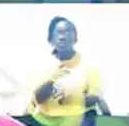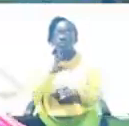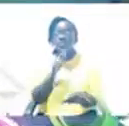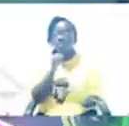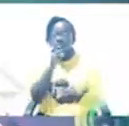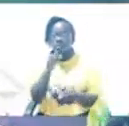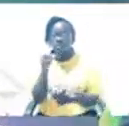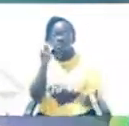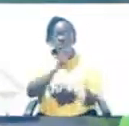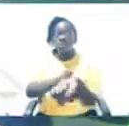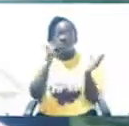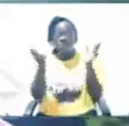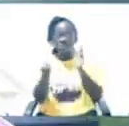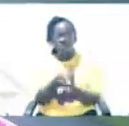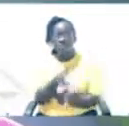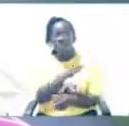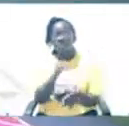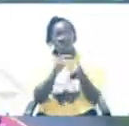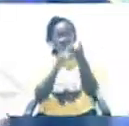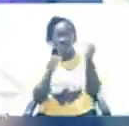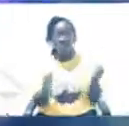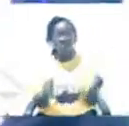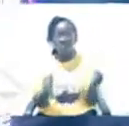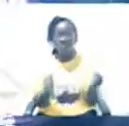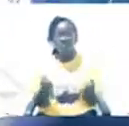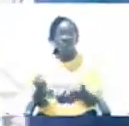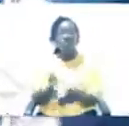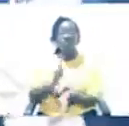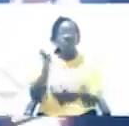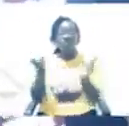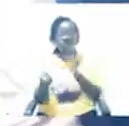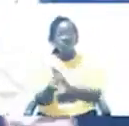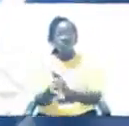believe. Repent and believe. Repent and believe.